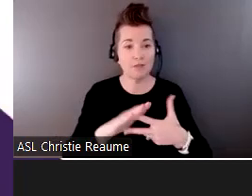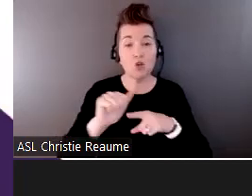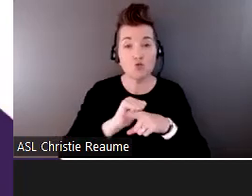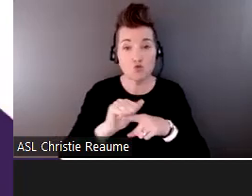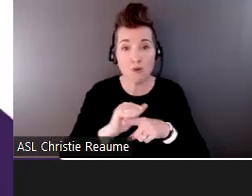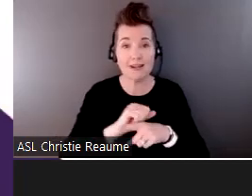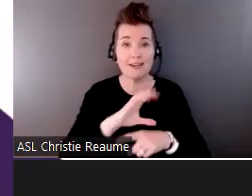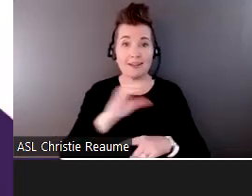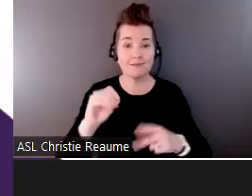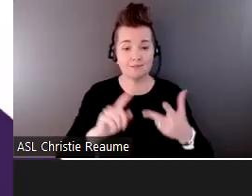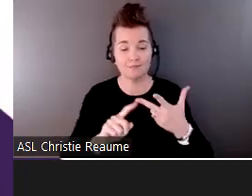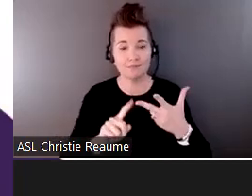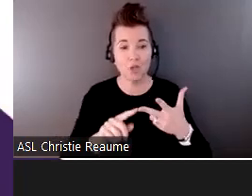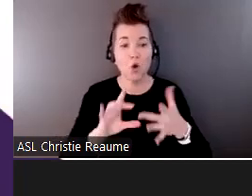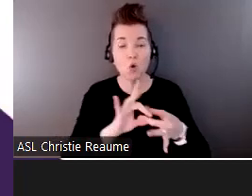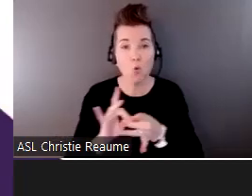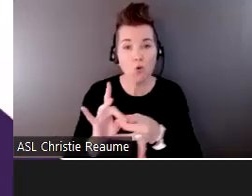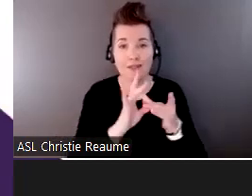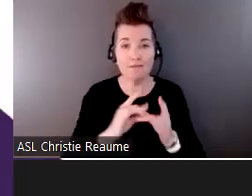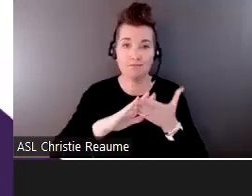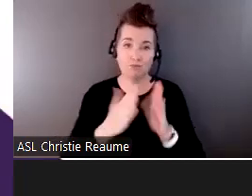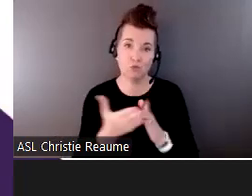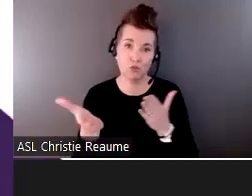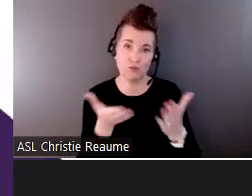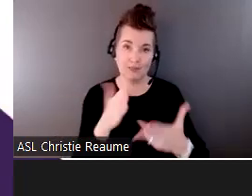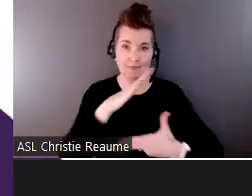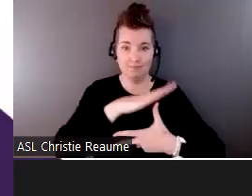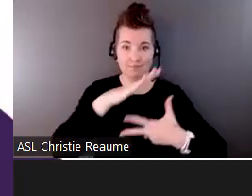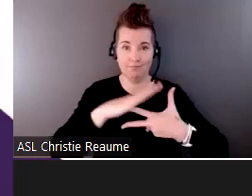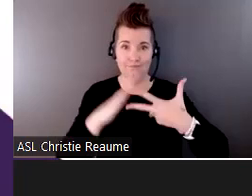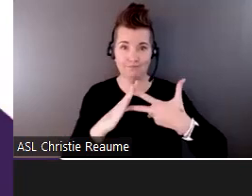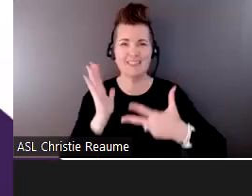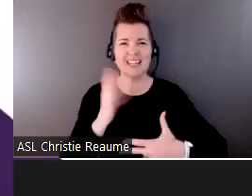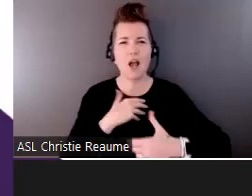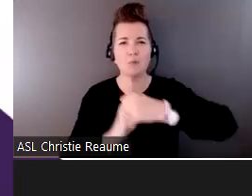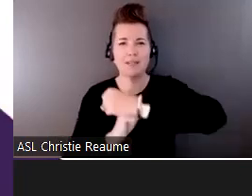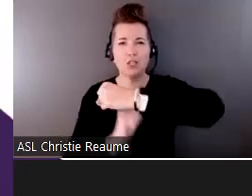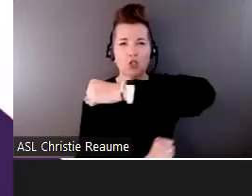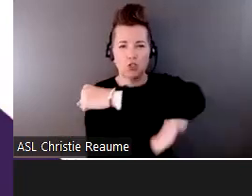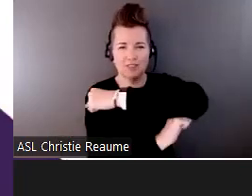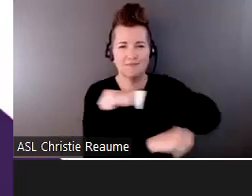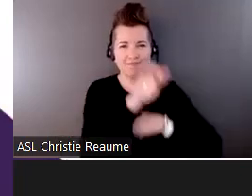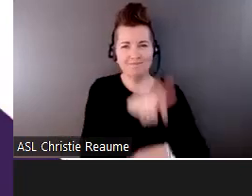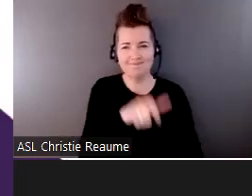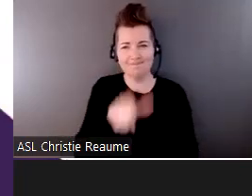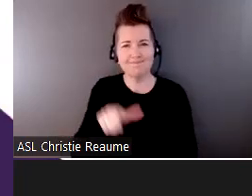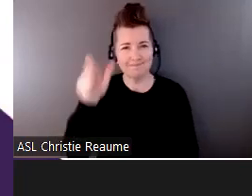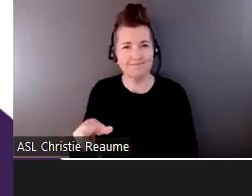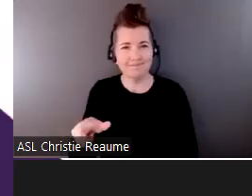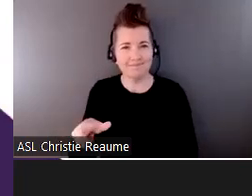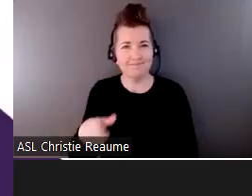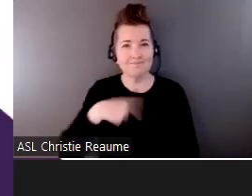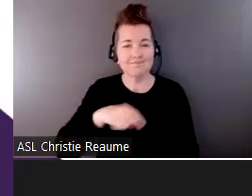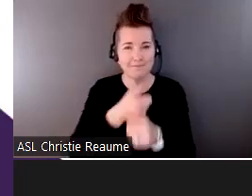and those are the three main pillars of our our strategy that we work with under and activities that we